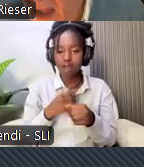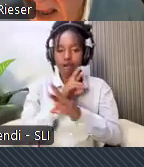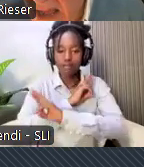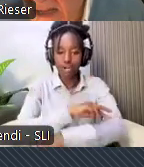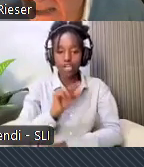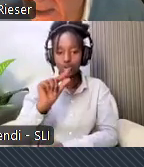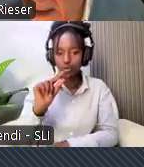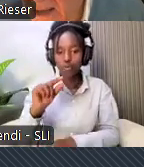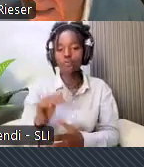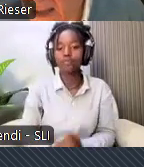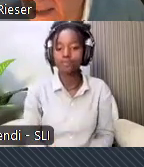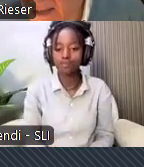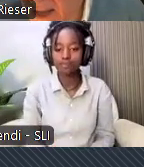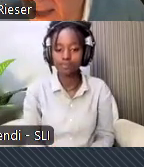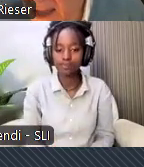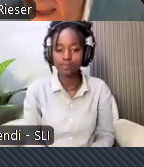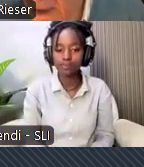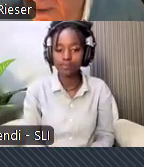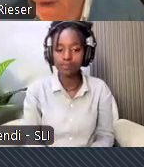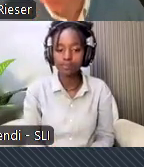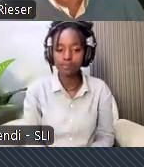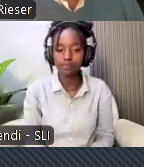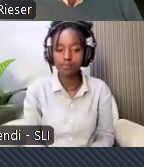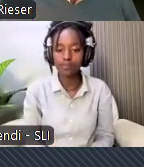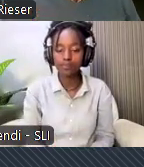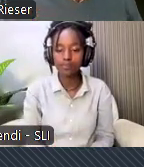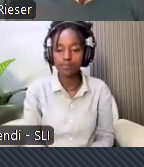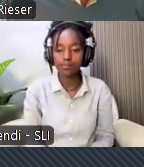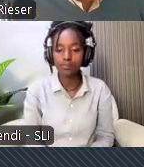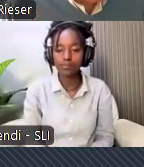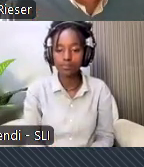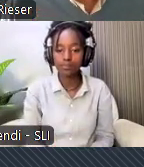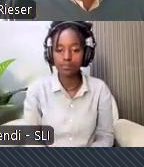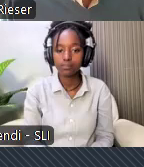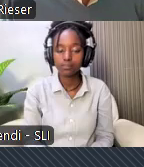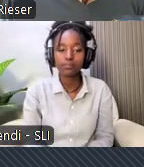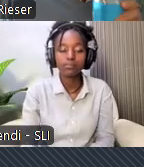longer. And so the next thing is Emile's film, if we can get it up.